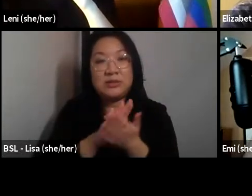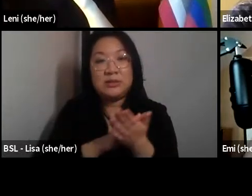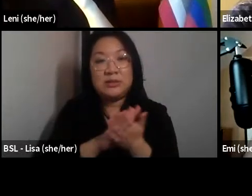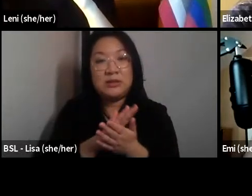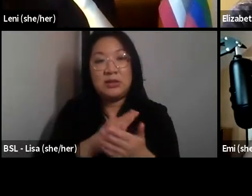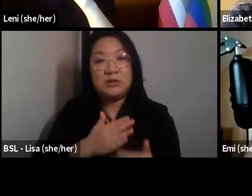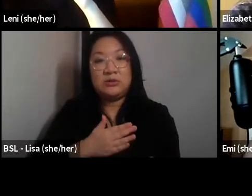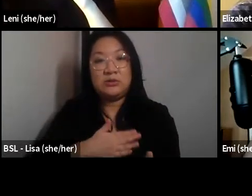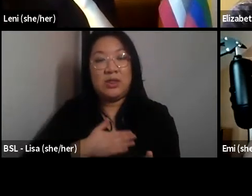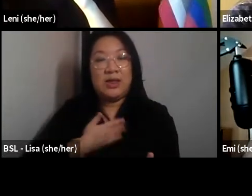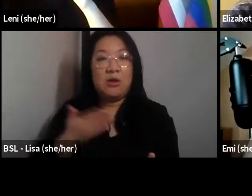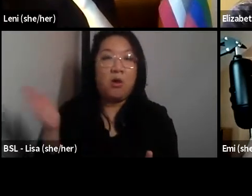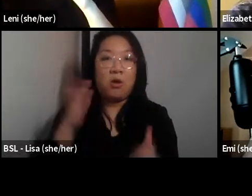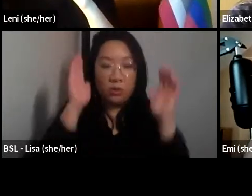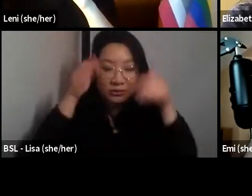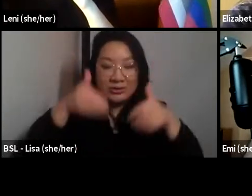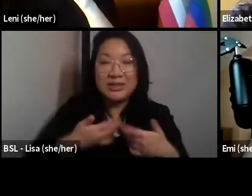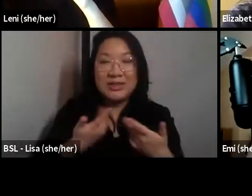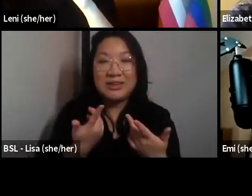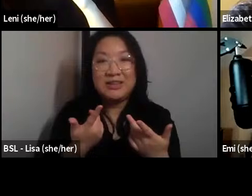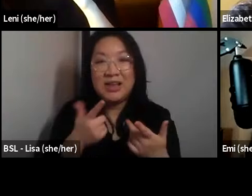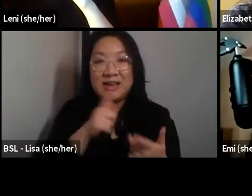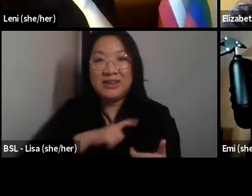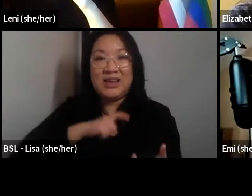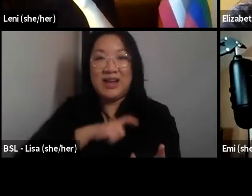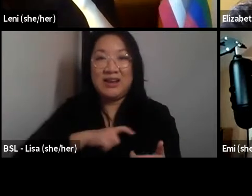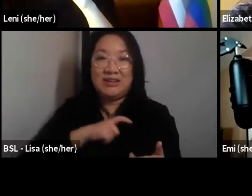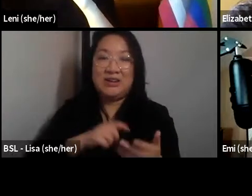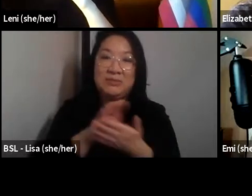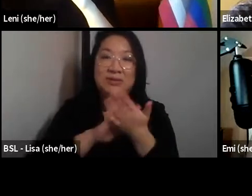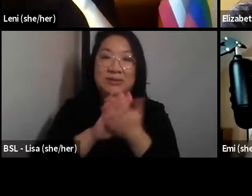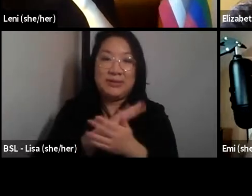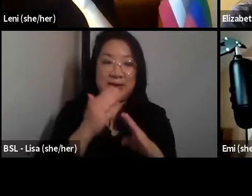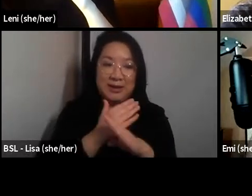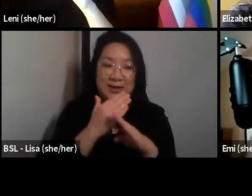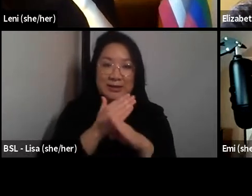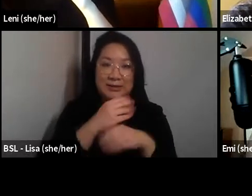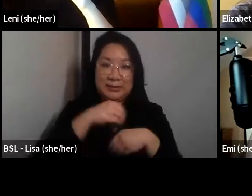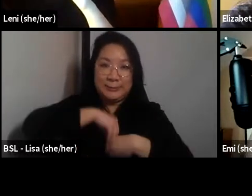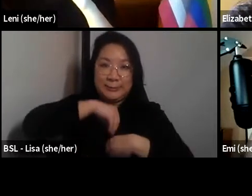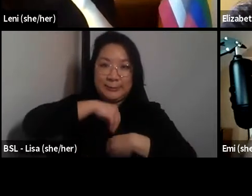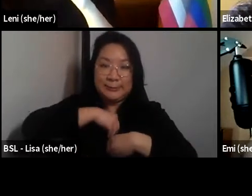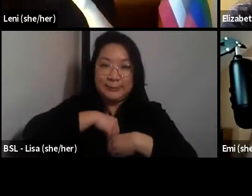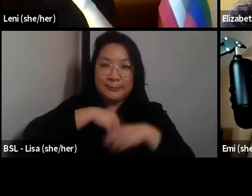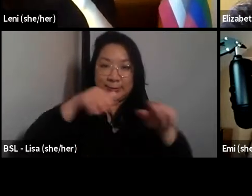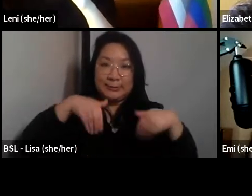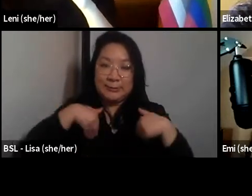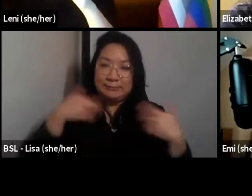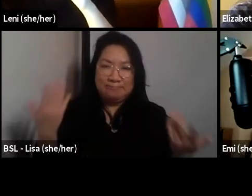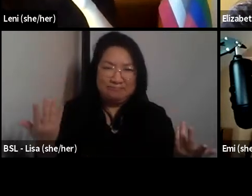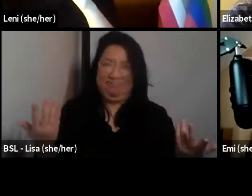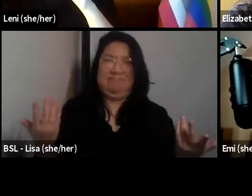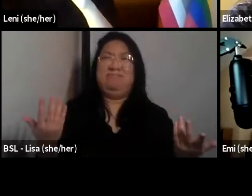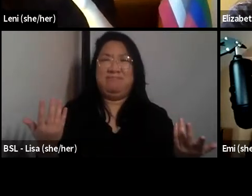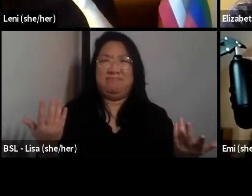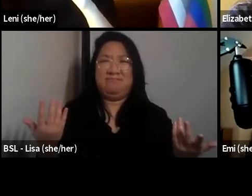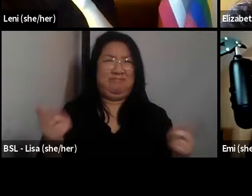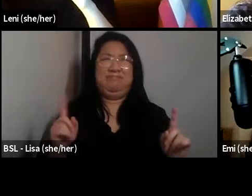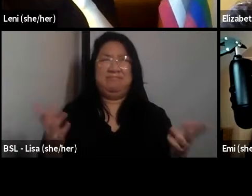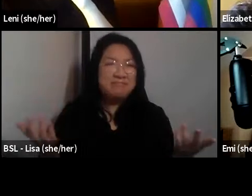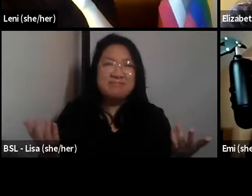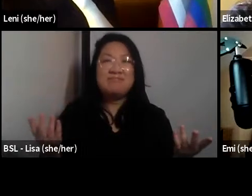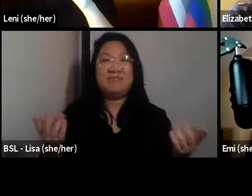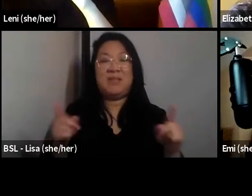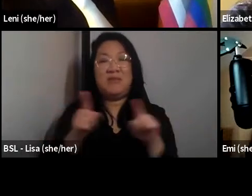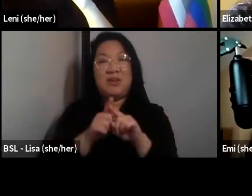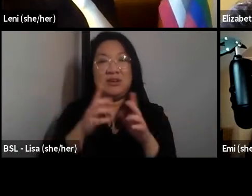all autistic characters are coded as asexual, and that's a bad thing. Like, that's presented almost entirely across the board as a bad thing. I mean, like Sheldon